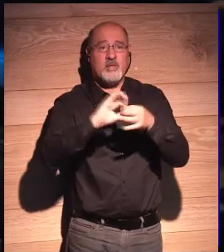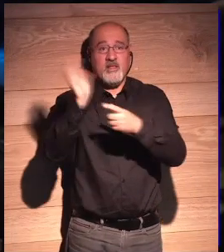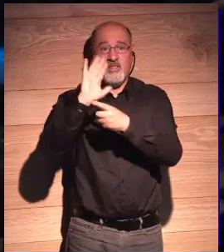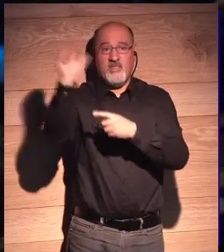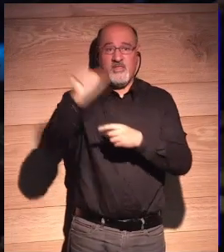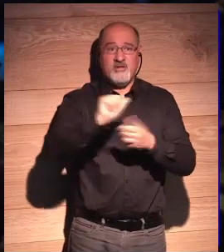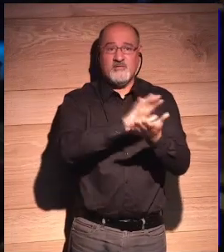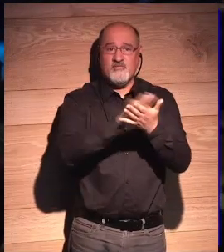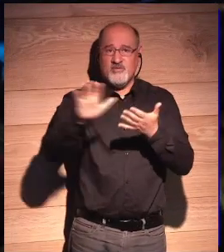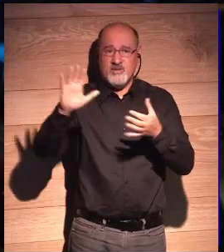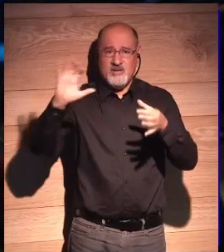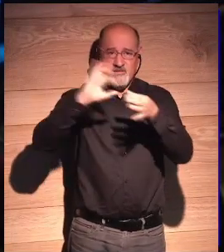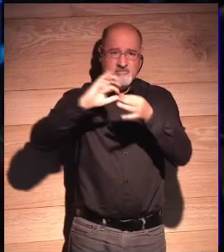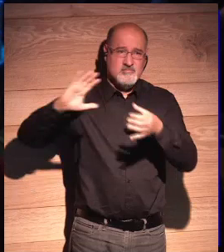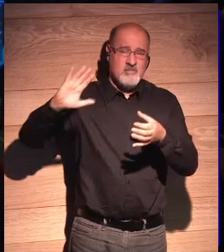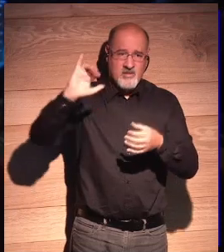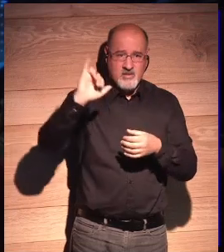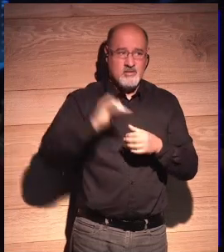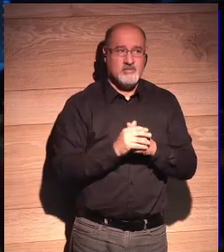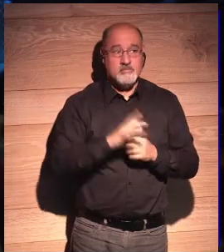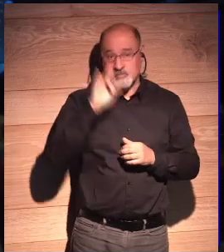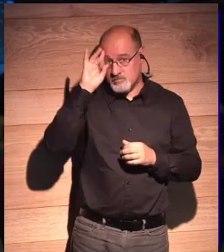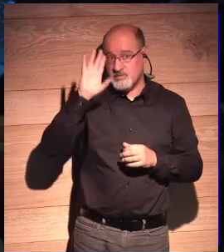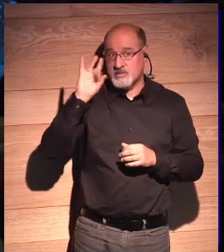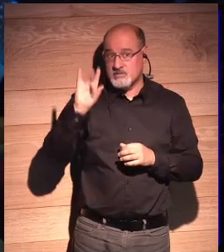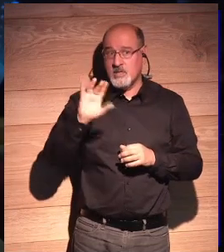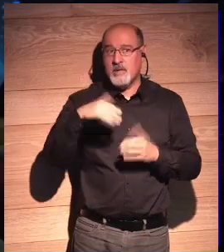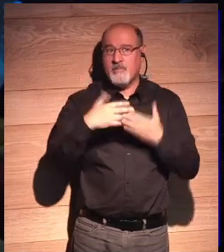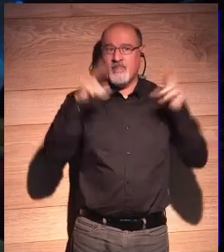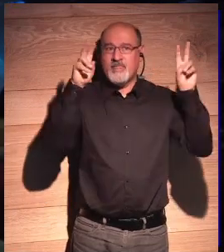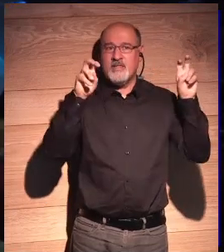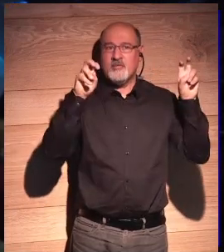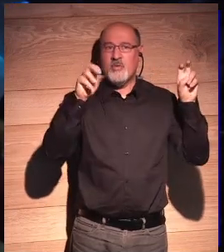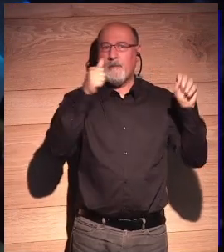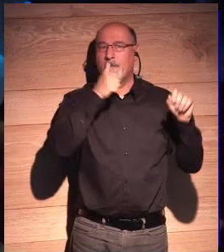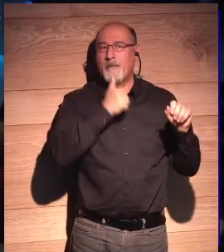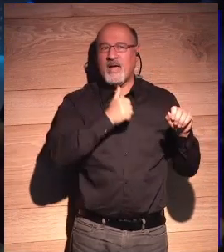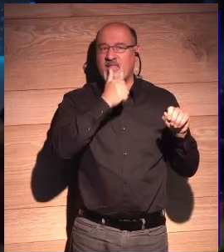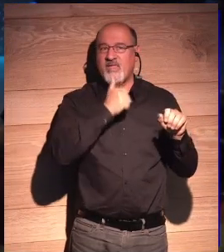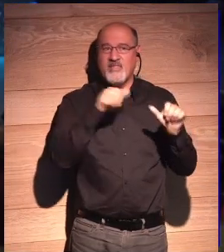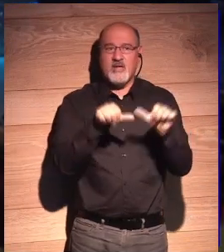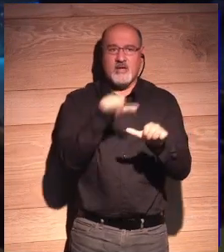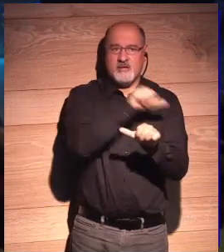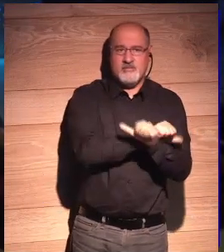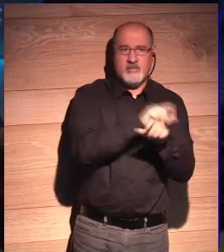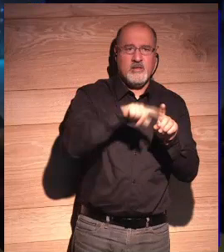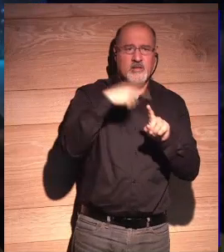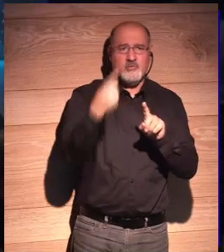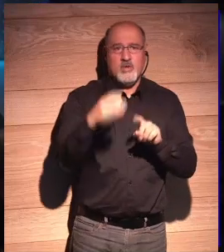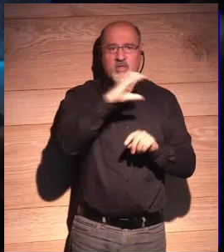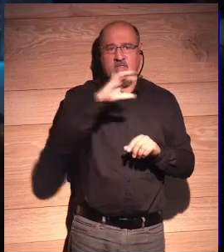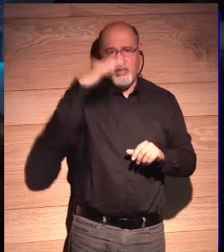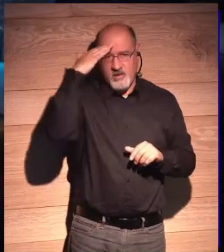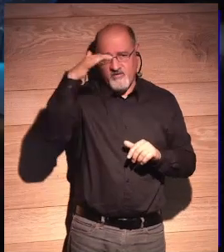can find all these references from the cinema, etc. Hasta Paciencia. The surprising thing is that until Patience, you didn't